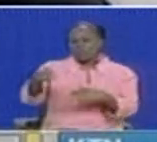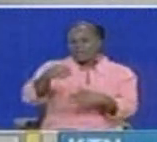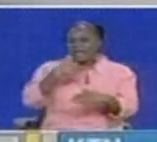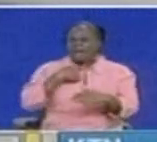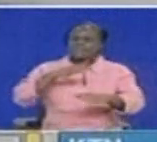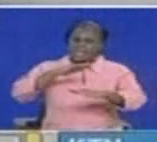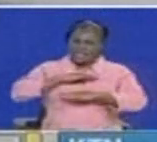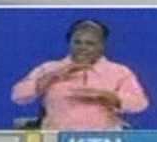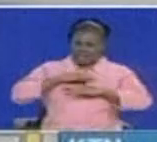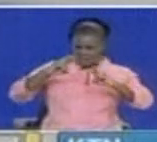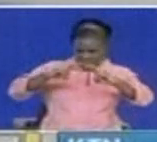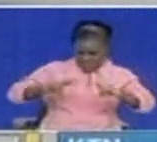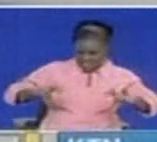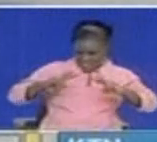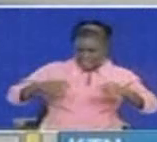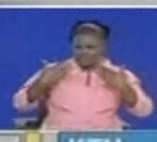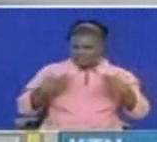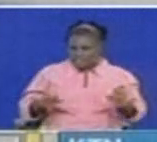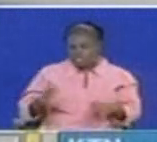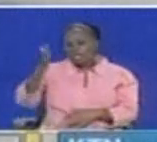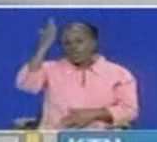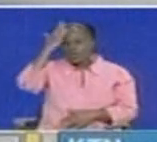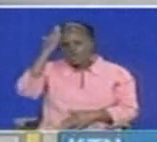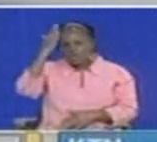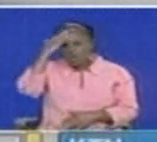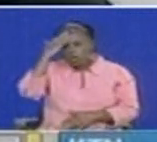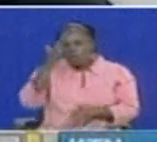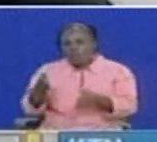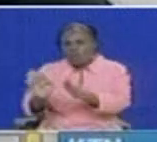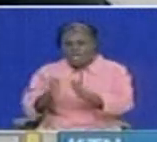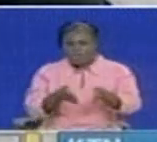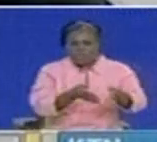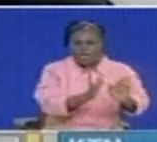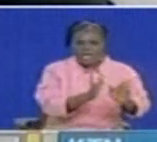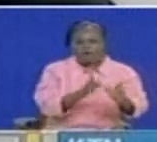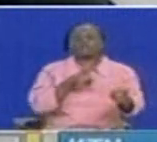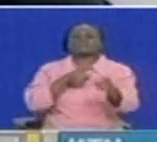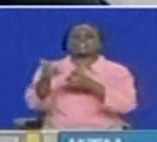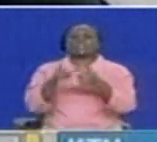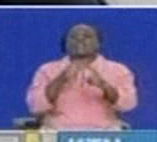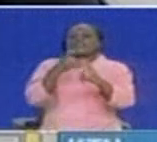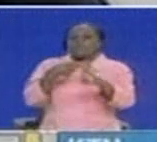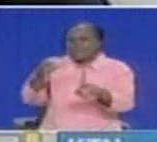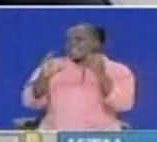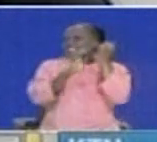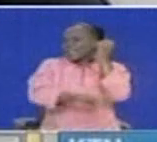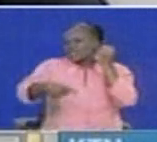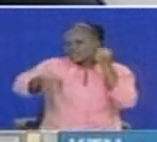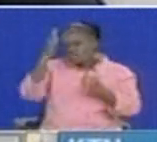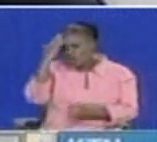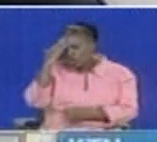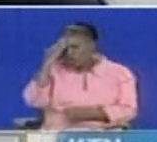enough research? Do we know the patterns of travel from that end?